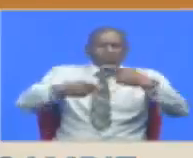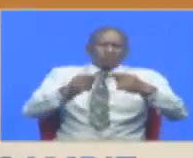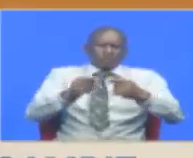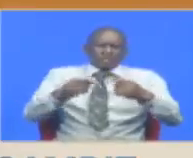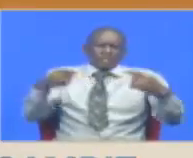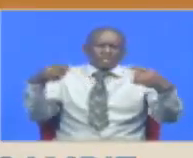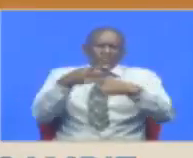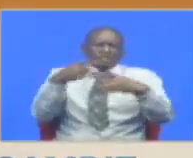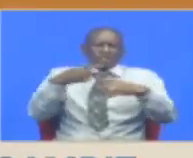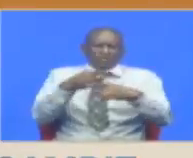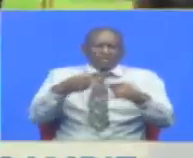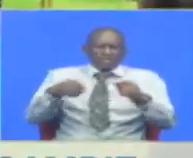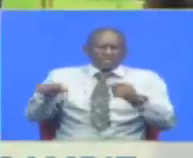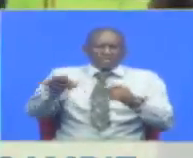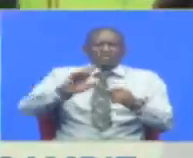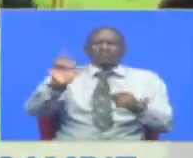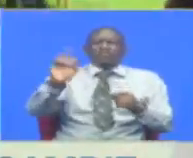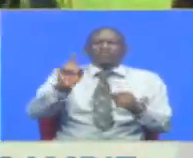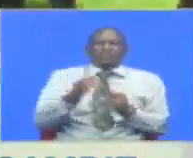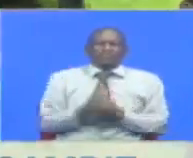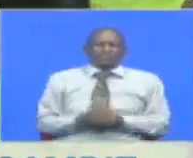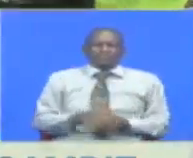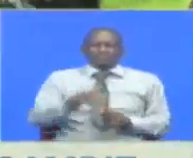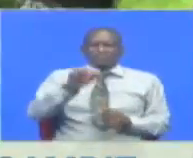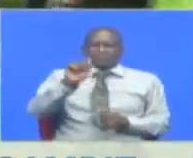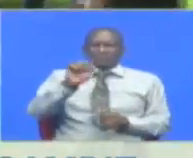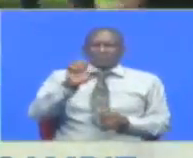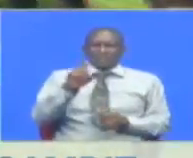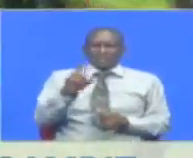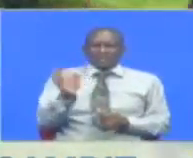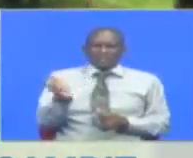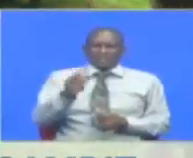around Nairobi. Alex Mwangi, NTV.